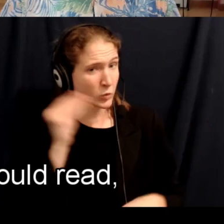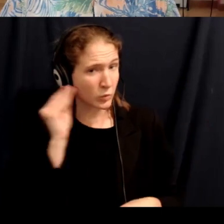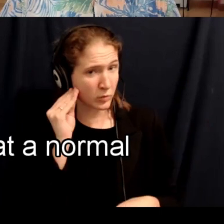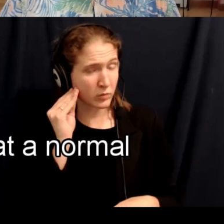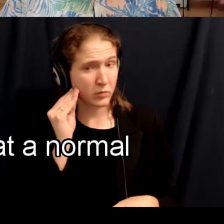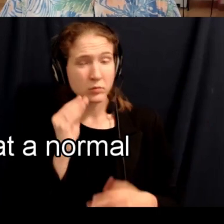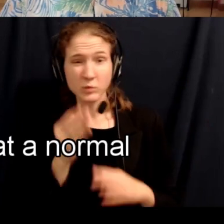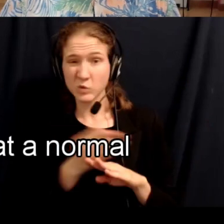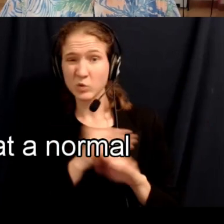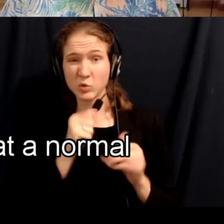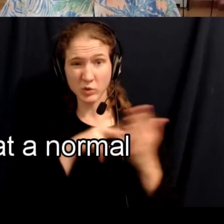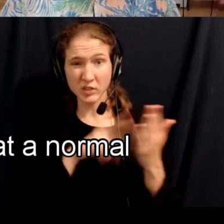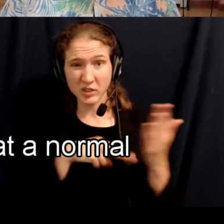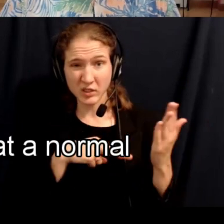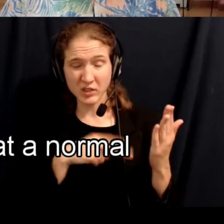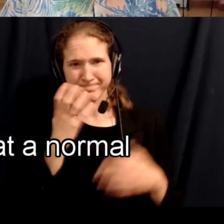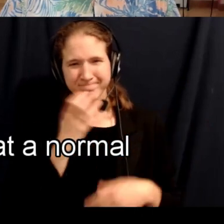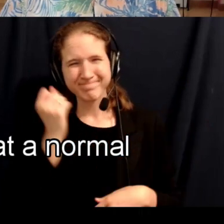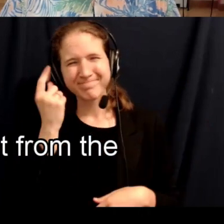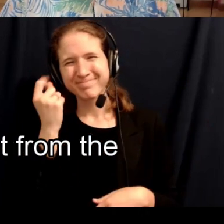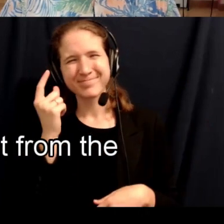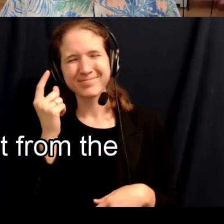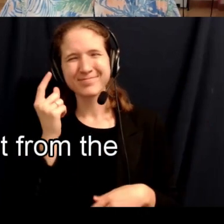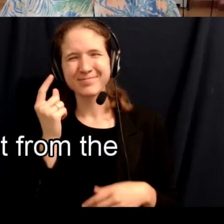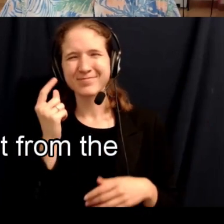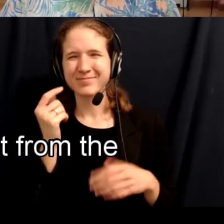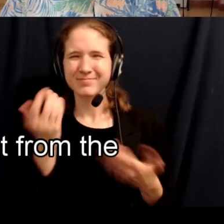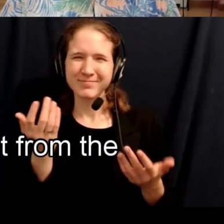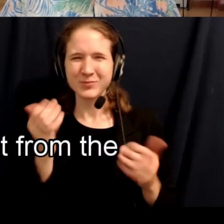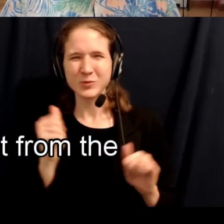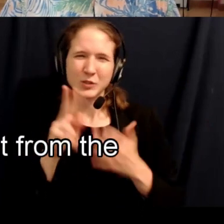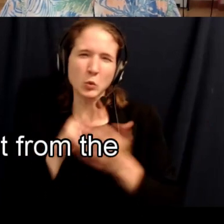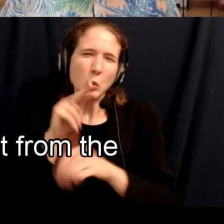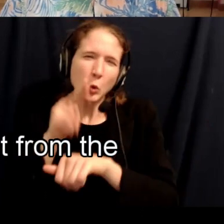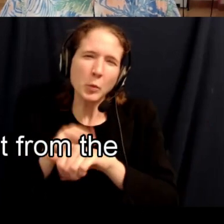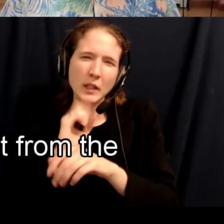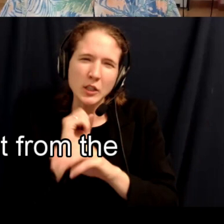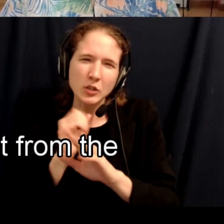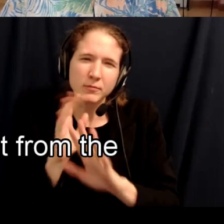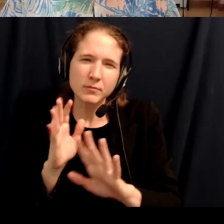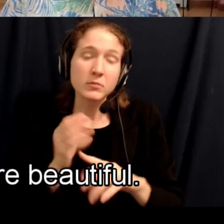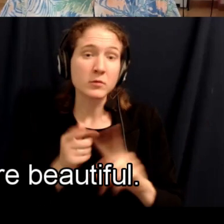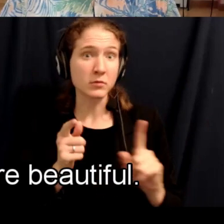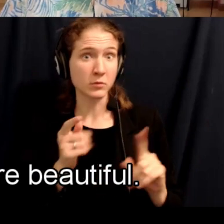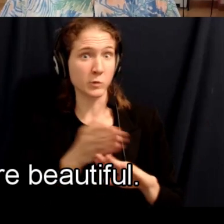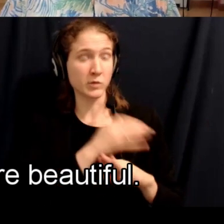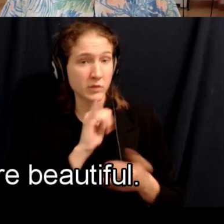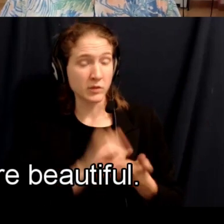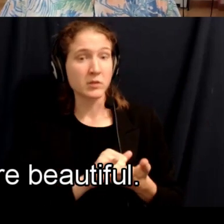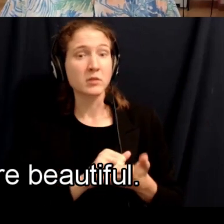they could read, not that they could read at a normal age, but I really got books out from the library where